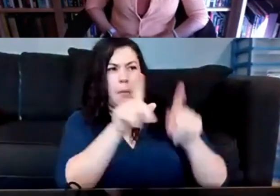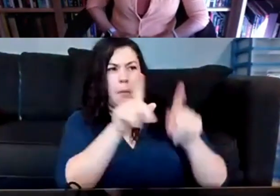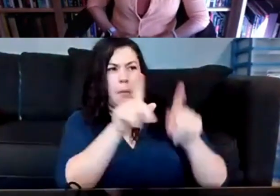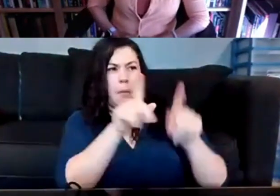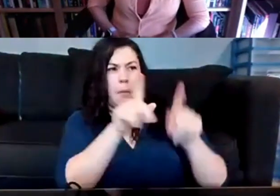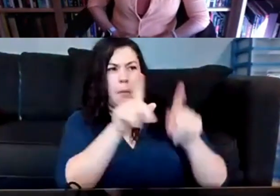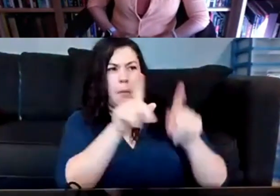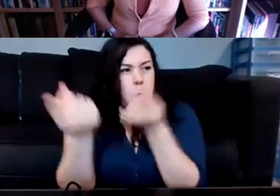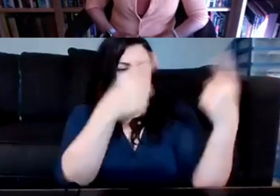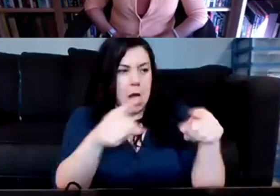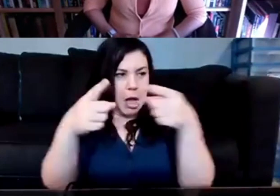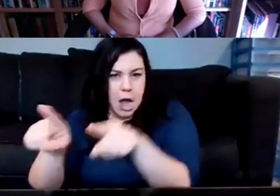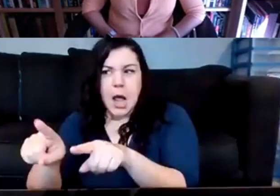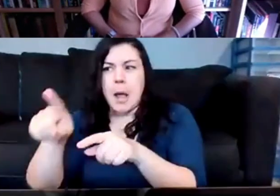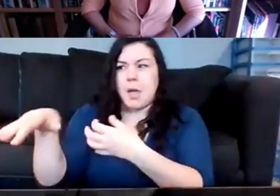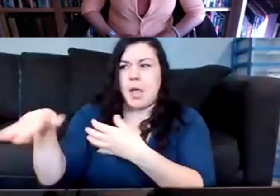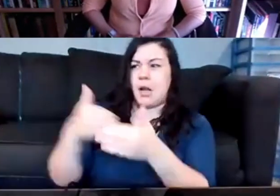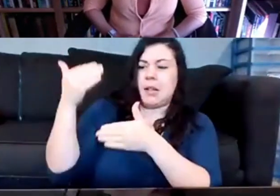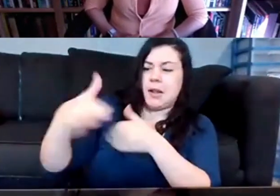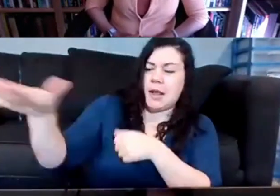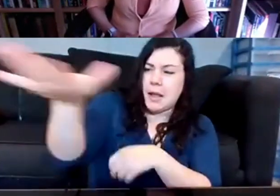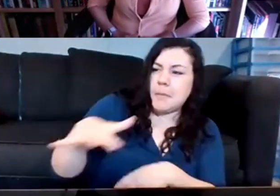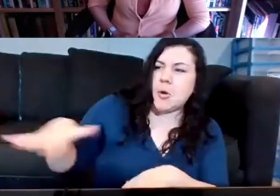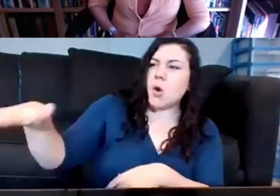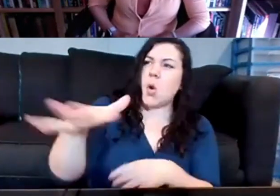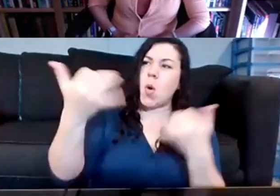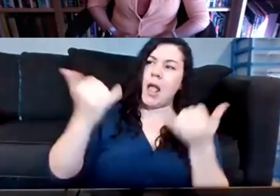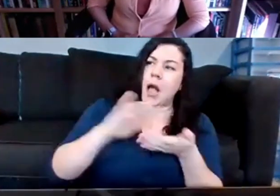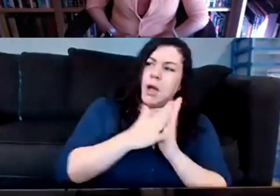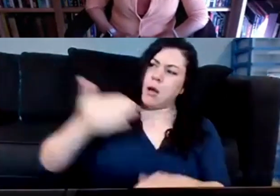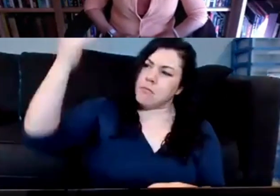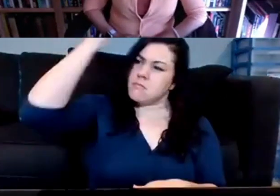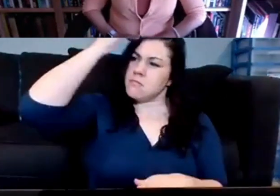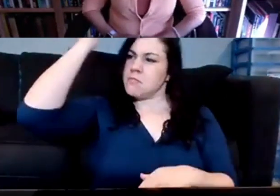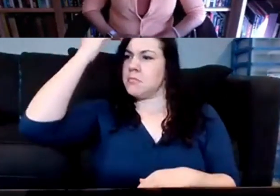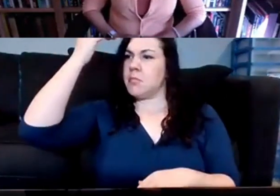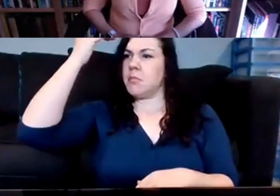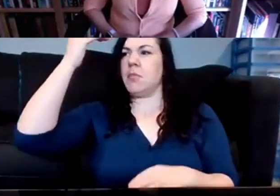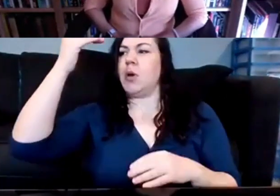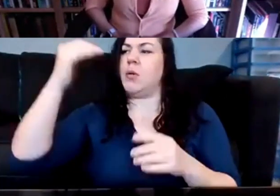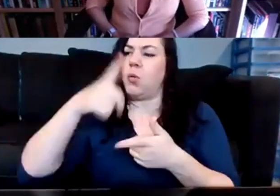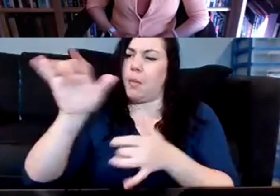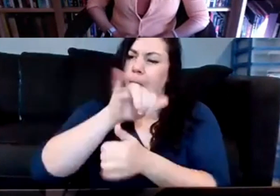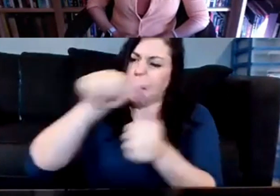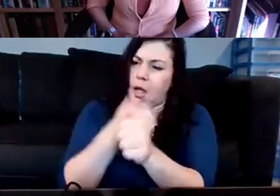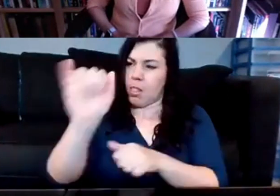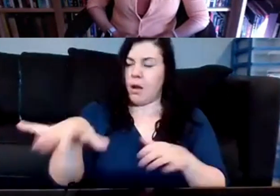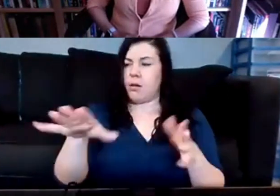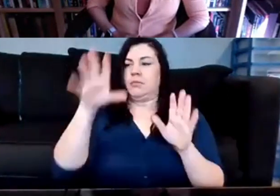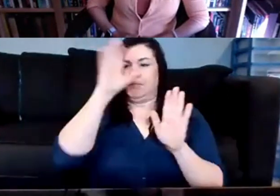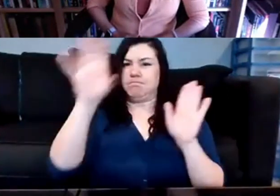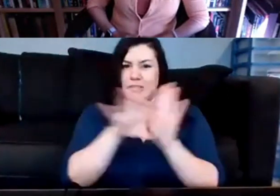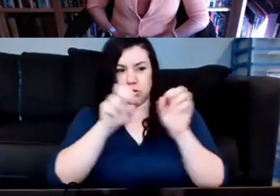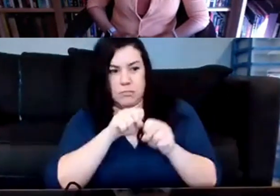spaces, and so there was a certain awareness and community thinking behind putting that